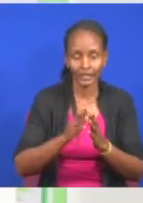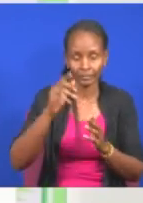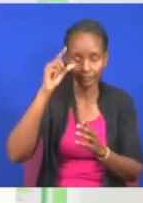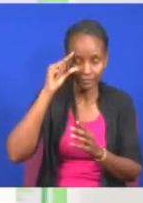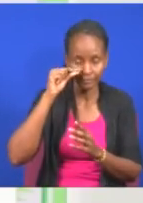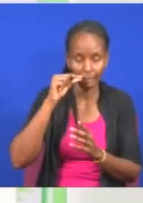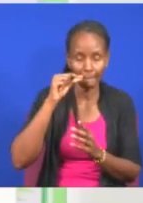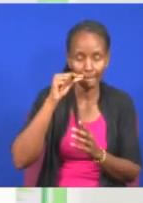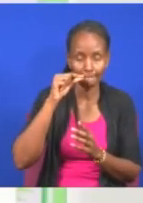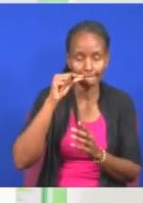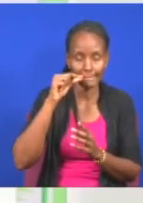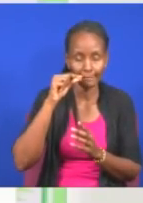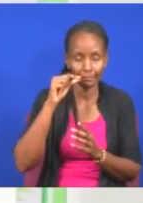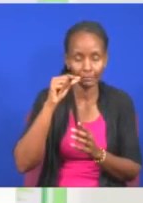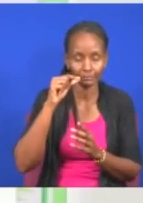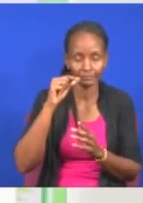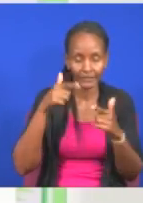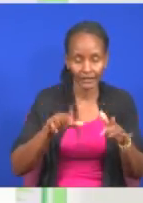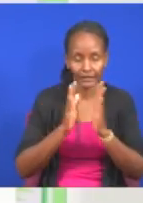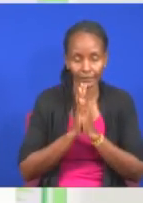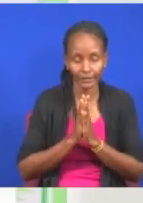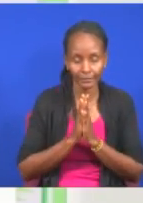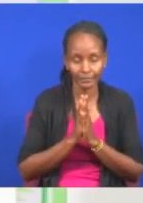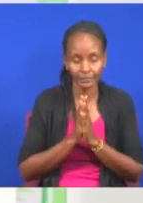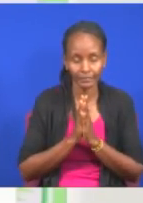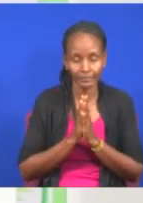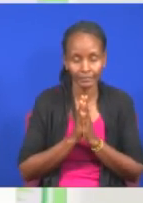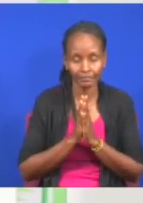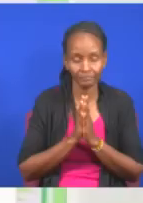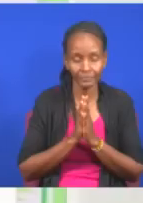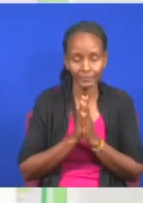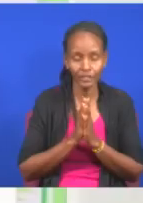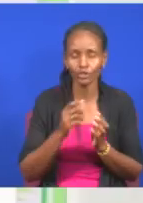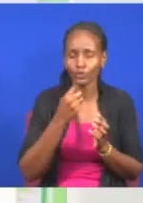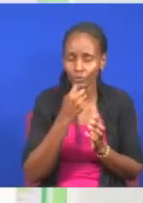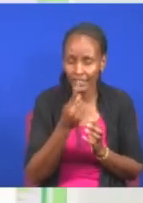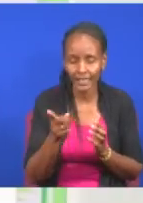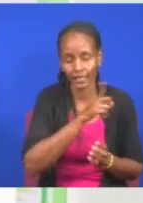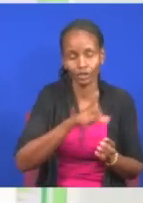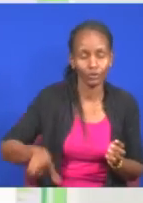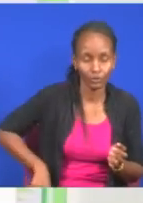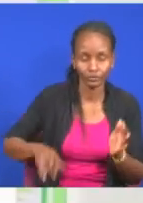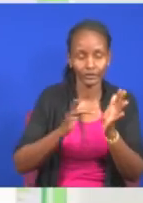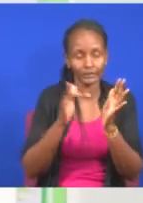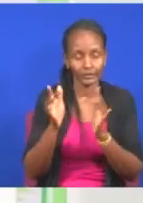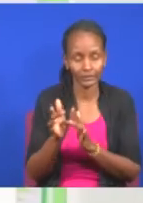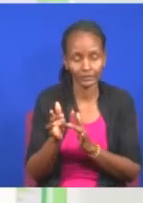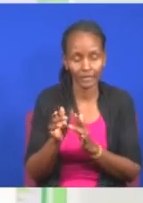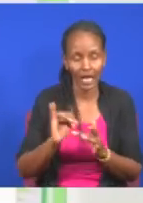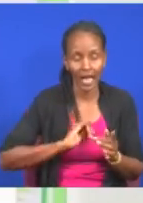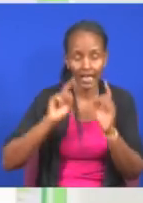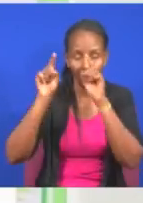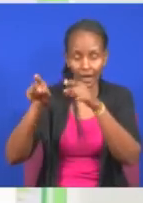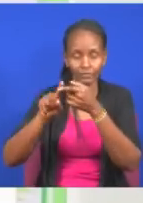eyes. Let's pray. You pray this after me. Say, Lord Jesus, I come to